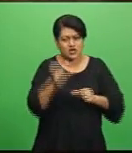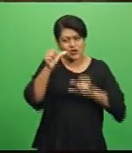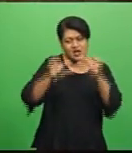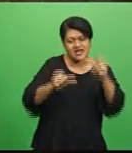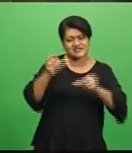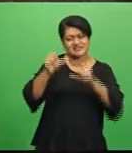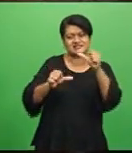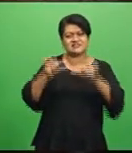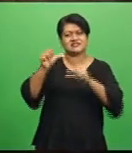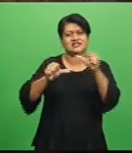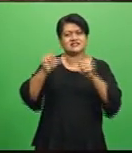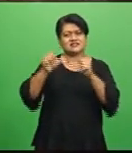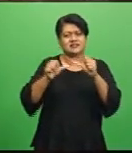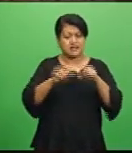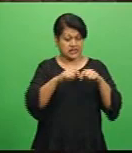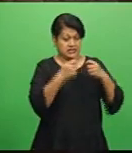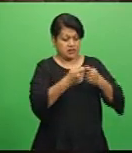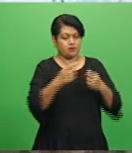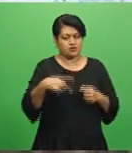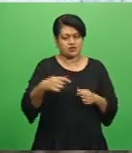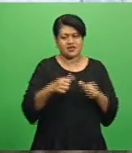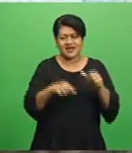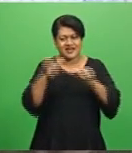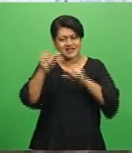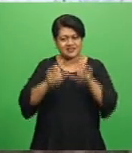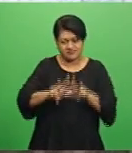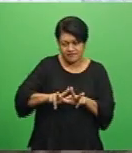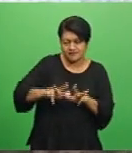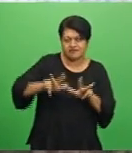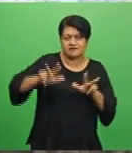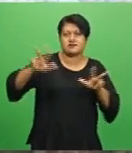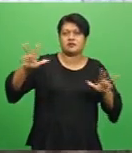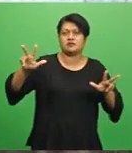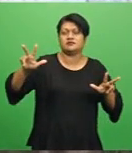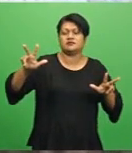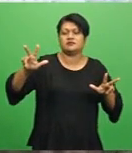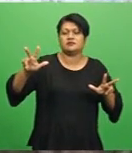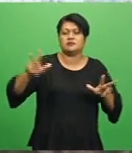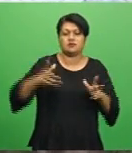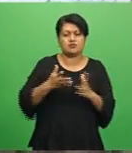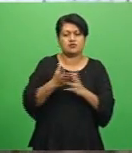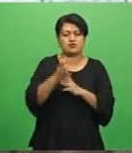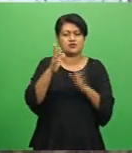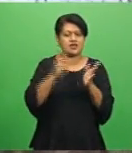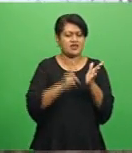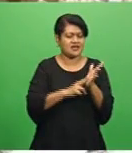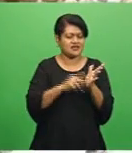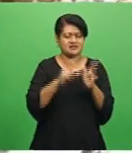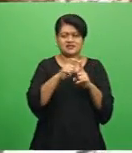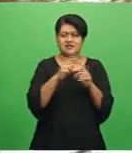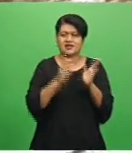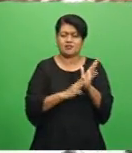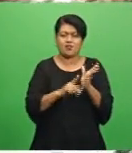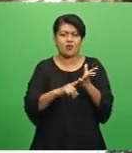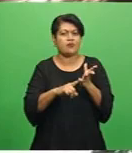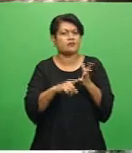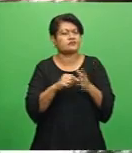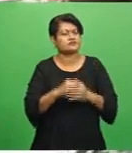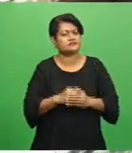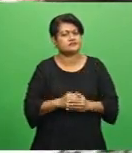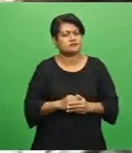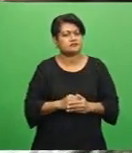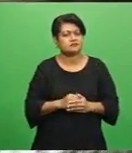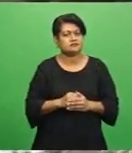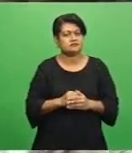assessment is being carried out by the team in Vanua Levu through NDMO. and then he'll have a much more fuller picture. Of